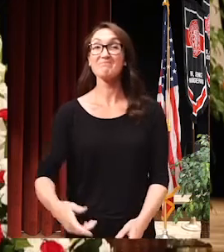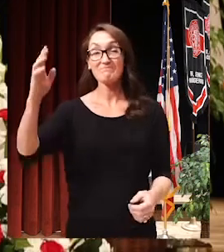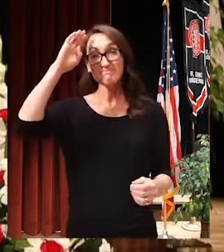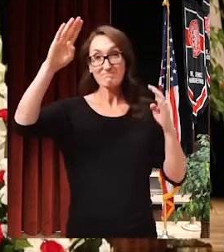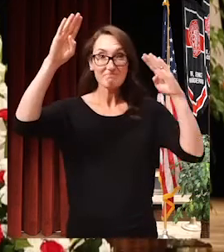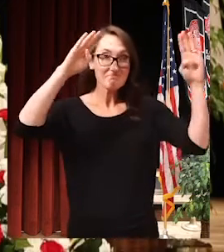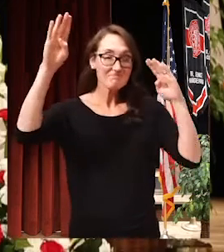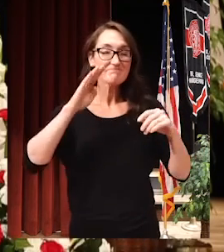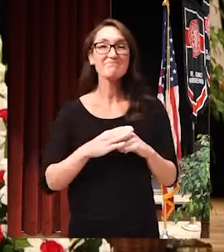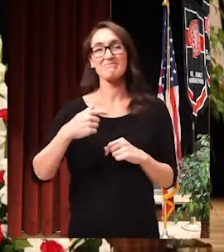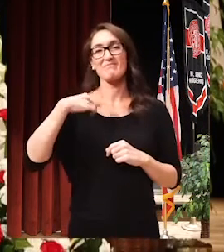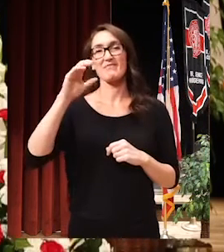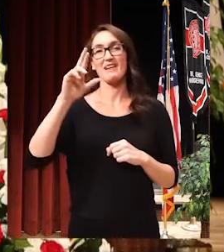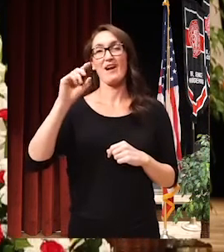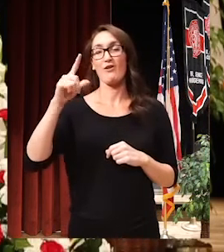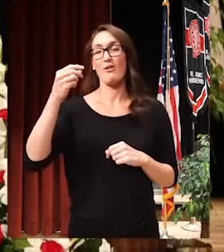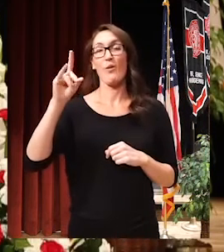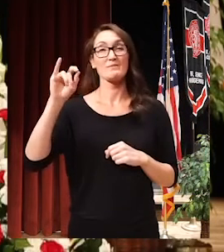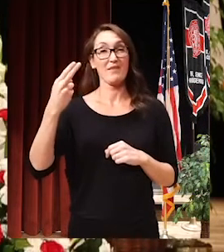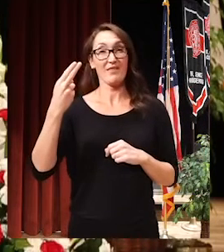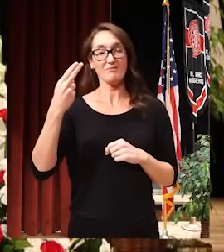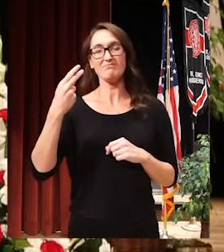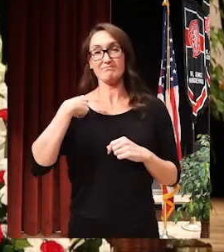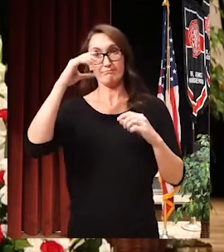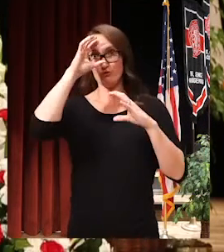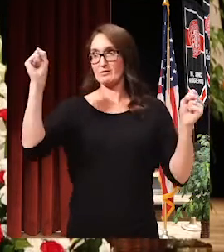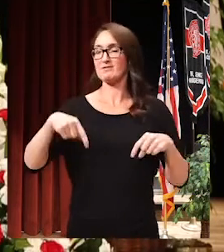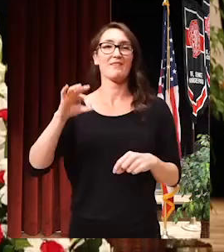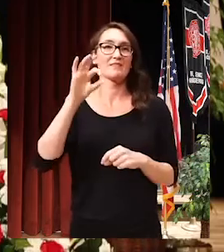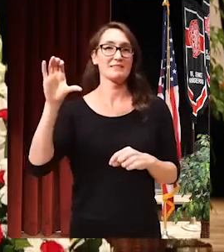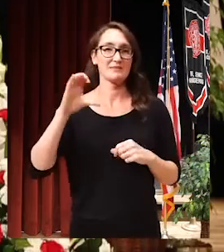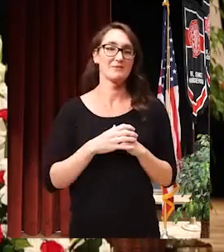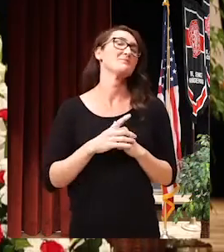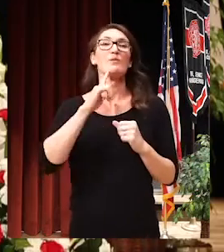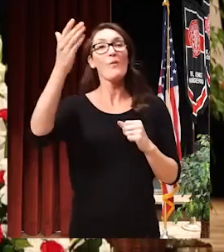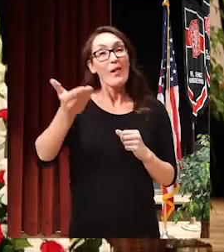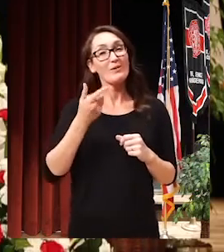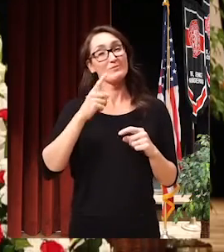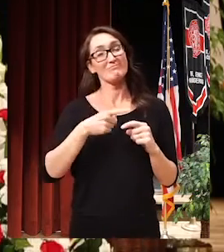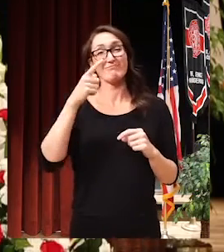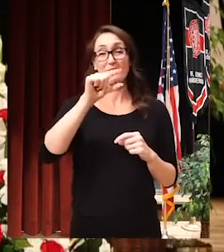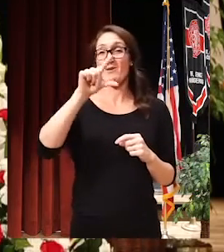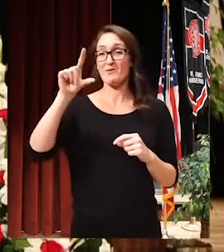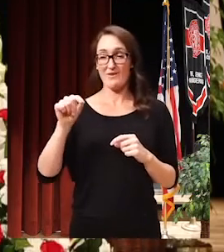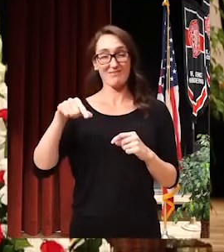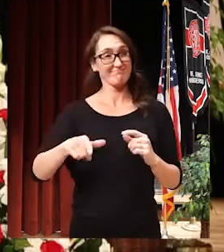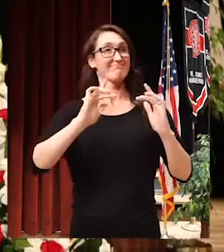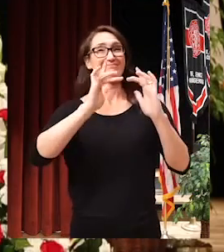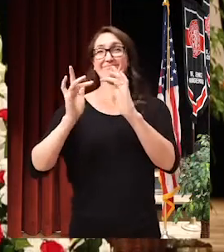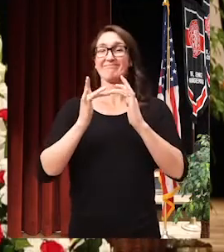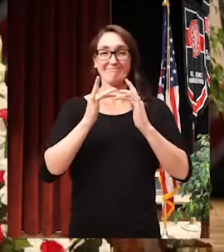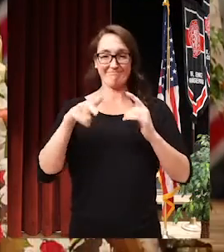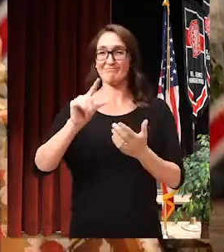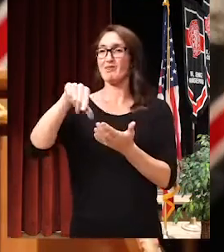Greetings. I'm Carole Goldsmith, president of Fresno City College. Welcome to the 2020 virtual